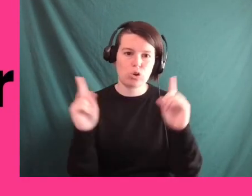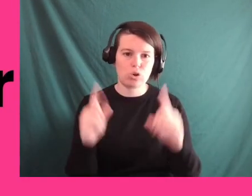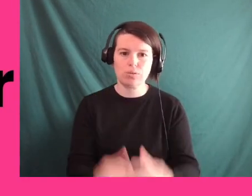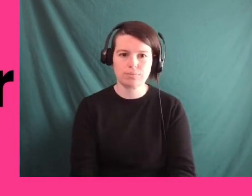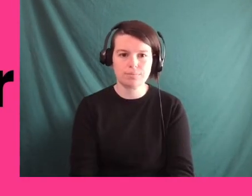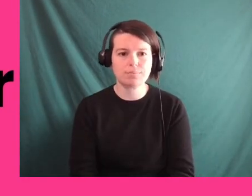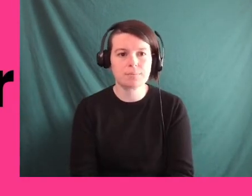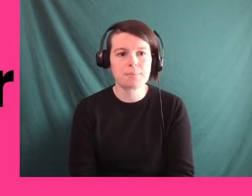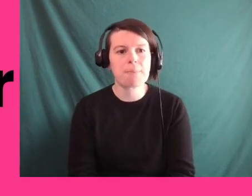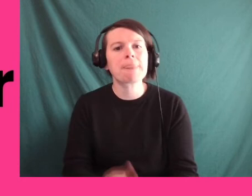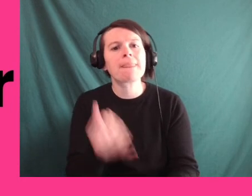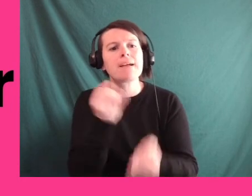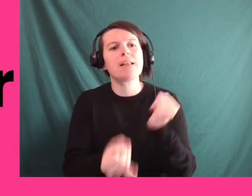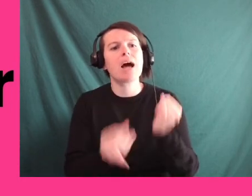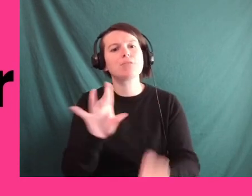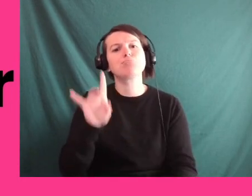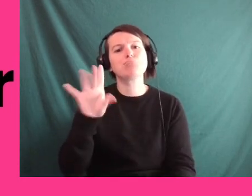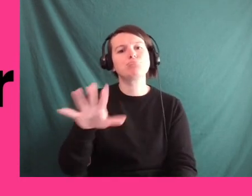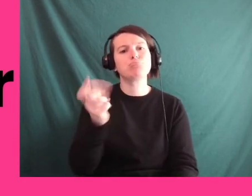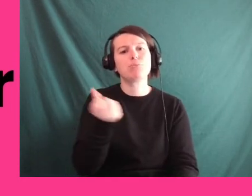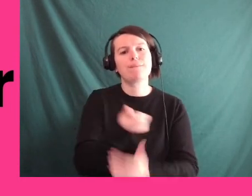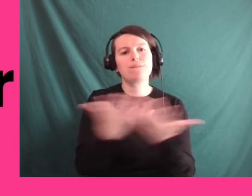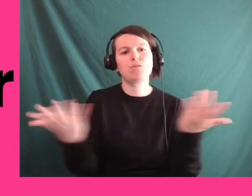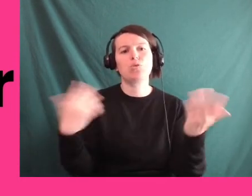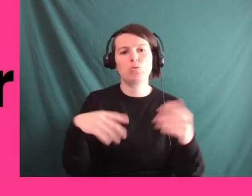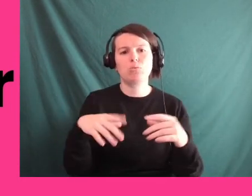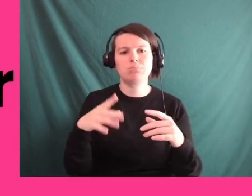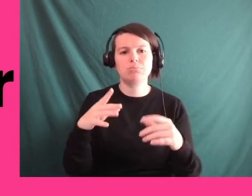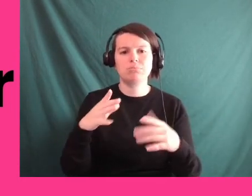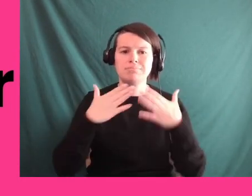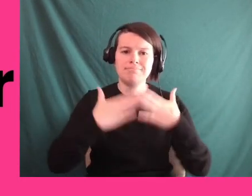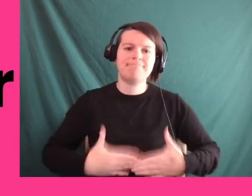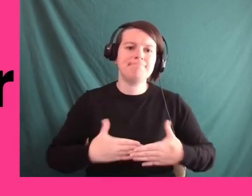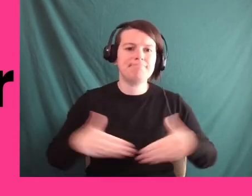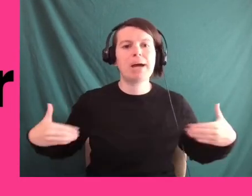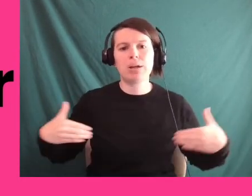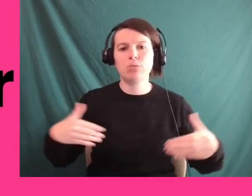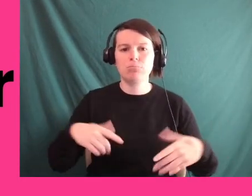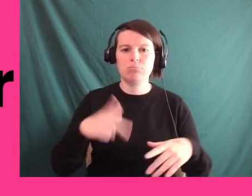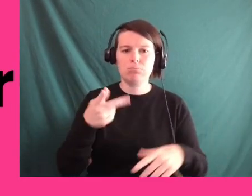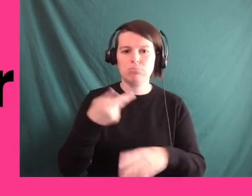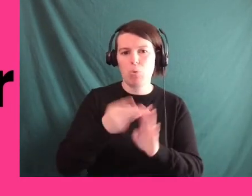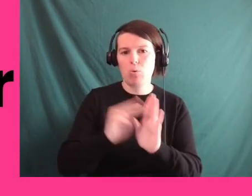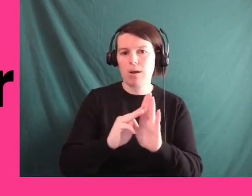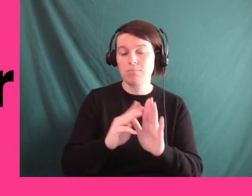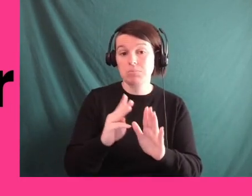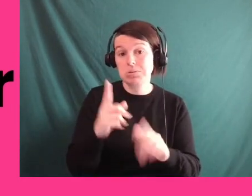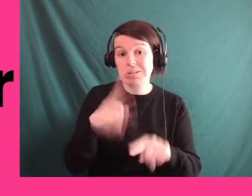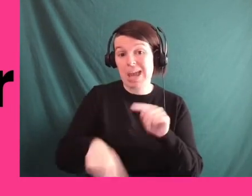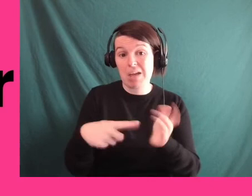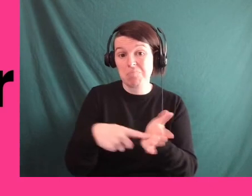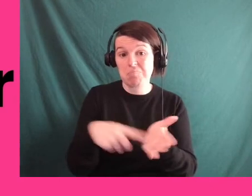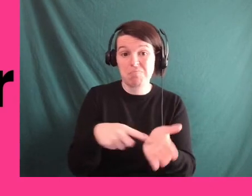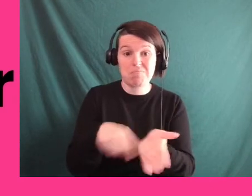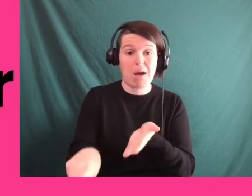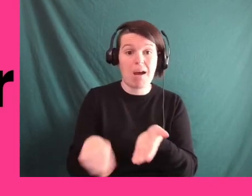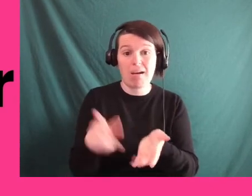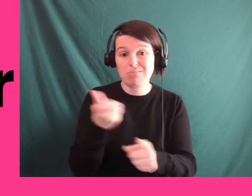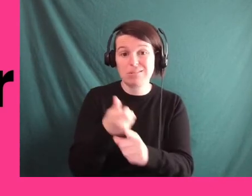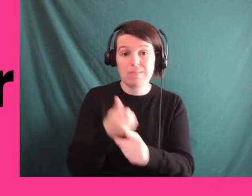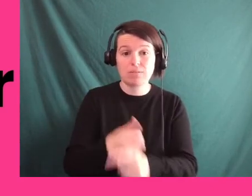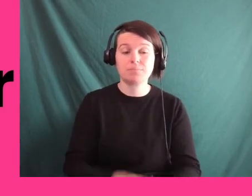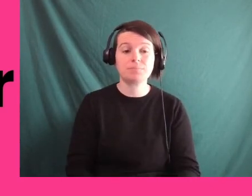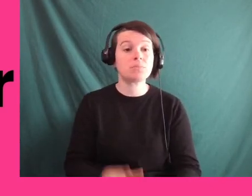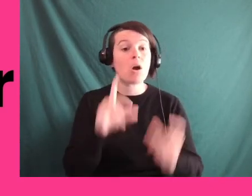Okay, and lastly, I want to share a few binder programs for folks who can't afford to buy a binder. All of these programs will ship binders